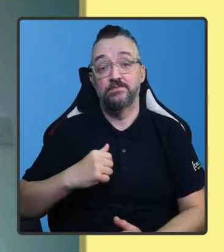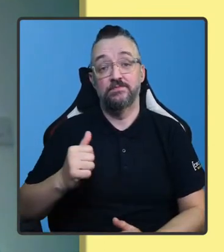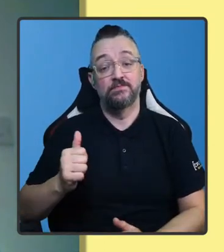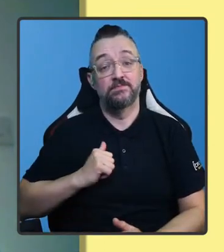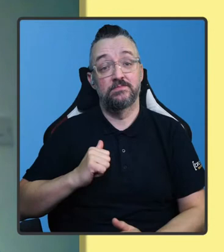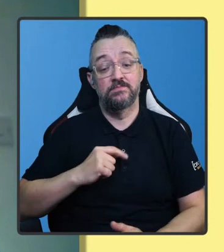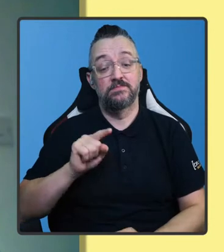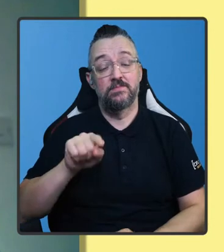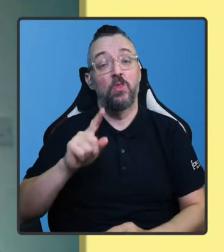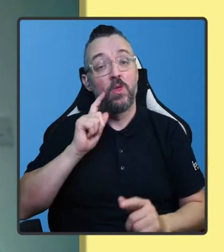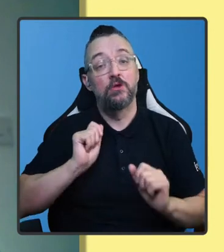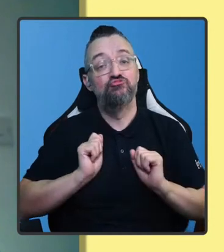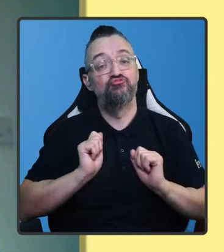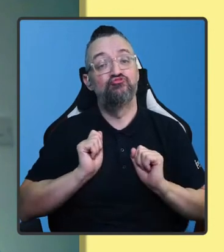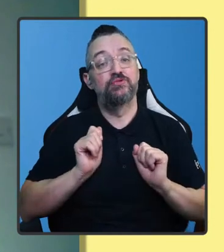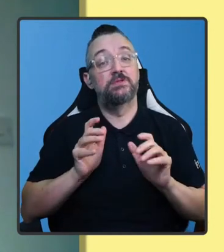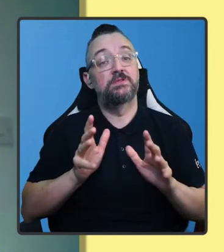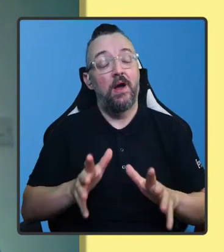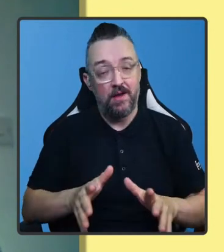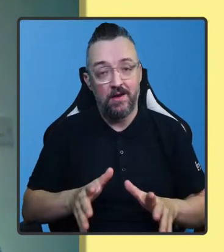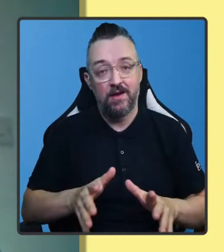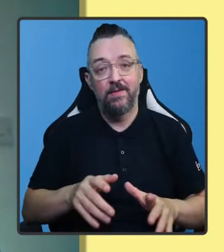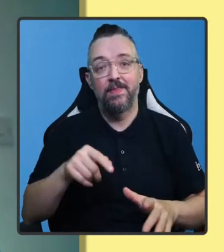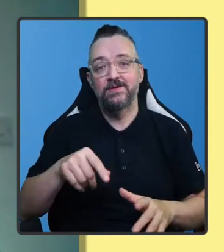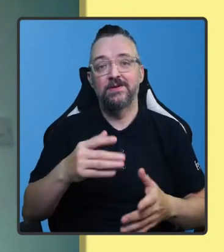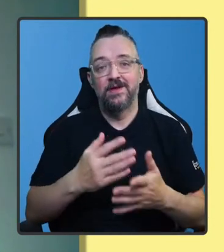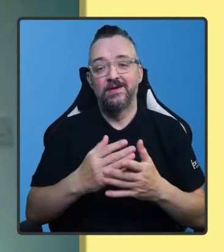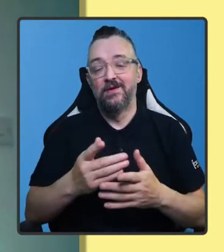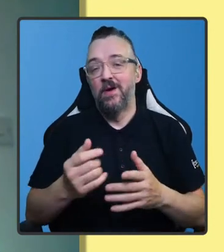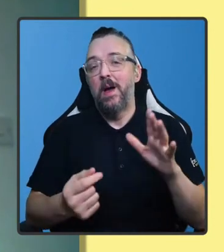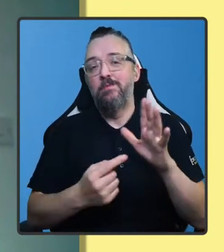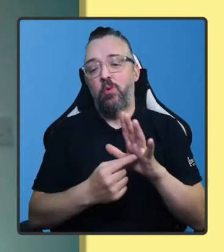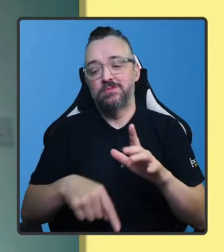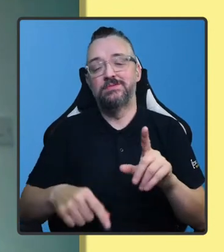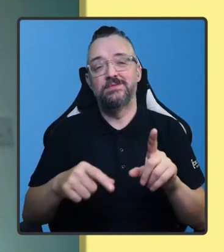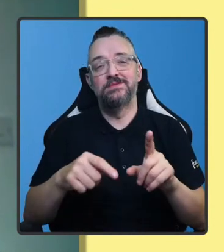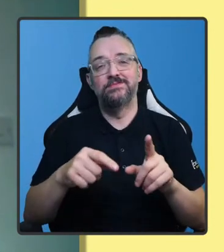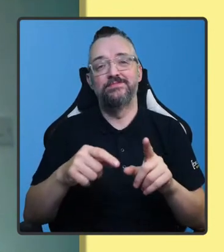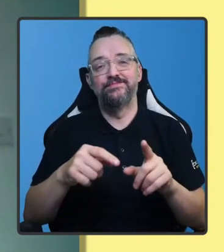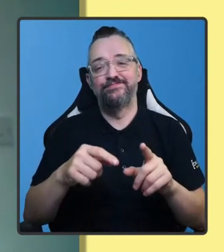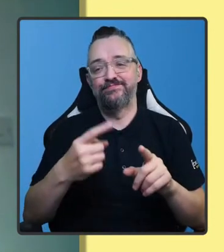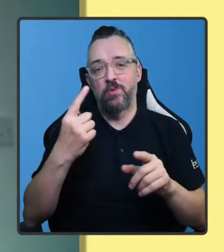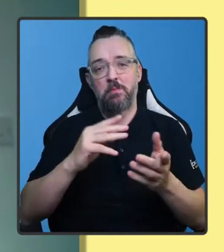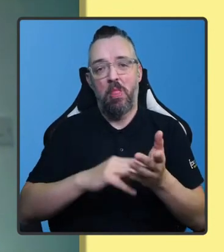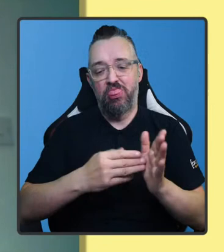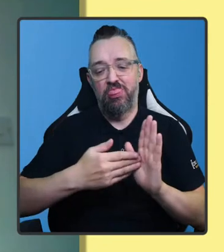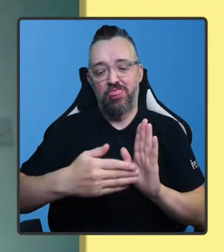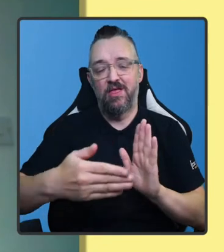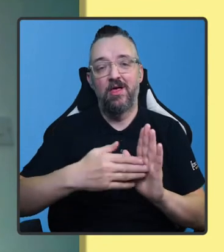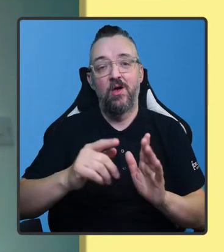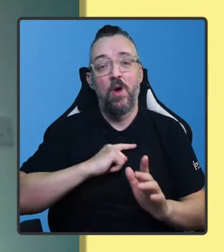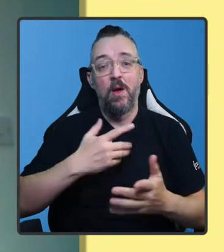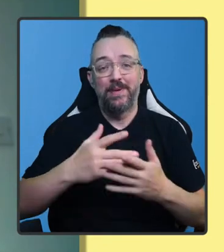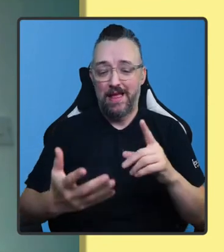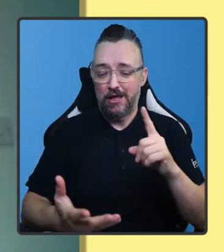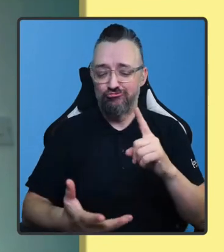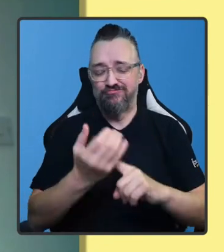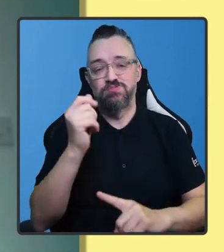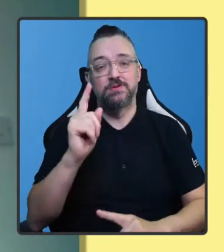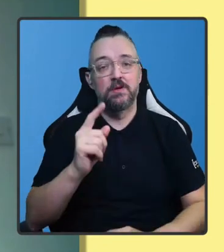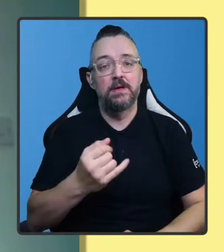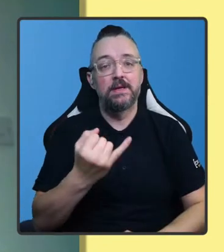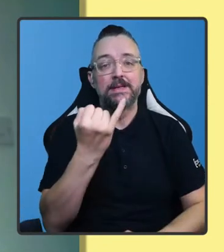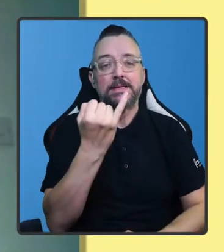Secretary, this is a very significant month for me. This is the month in which I have achieved 60 years